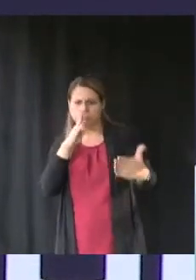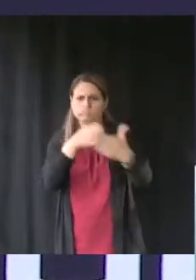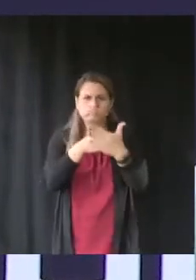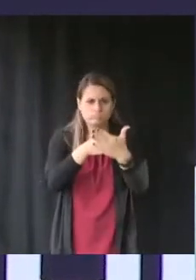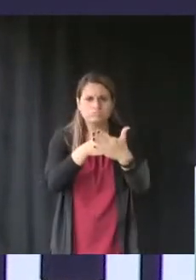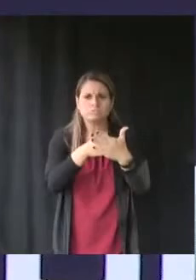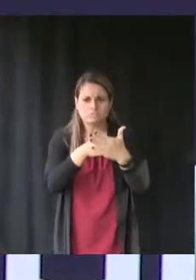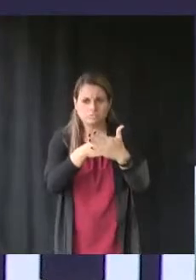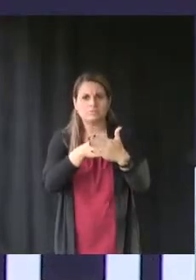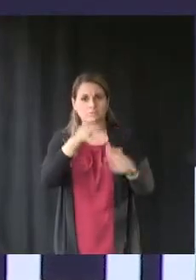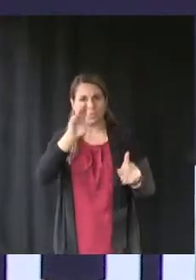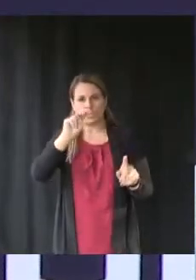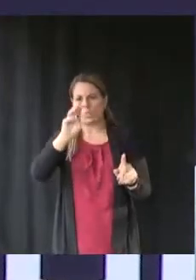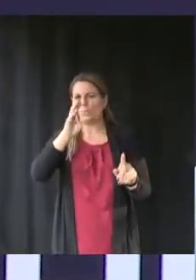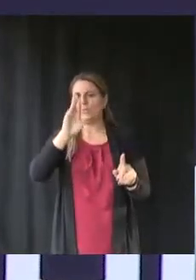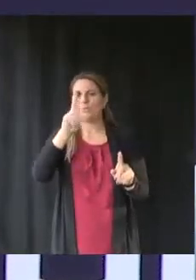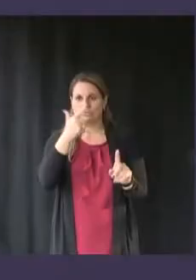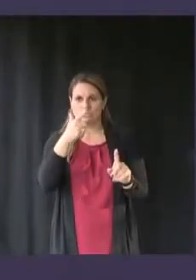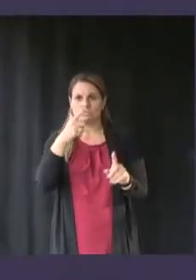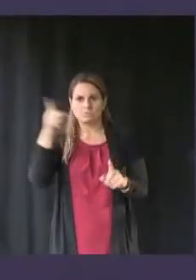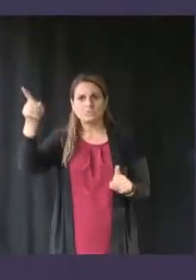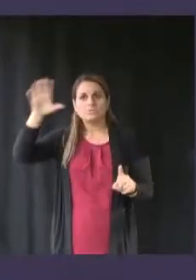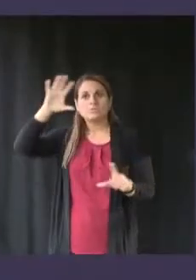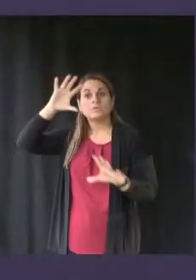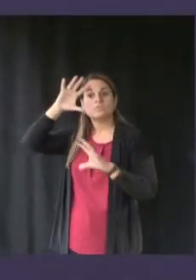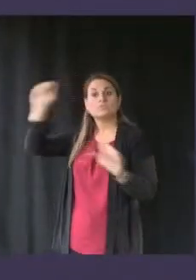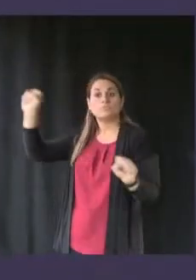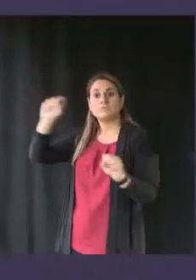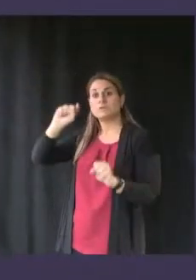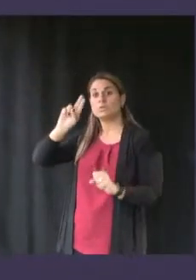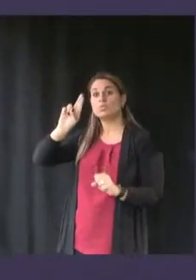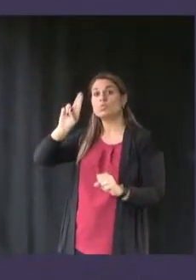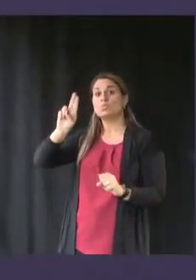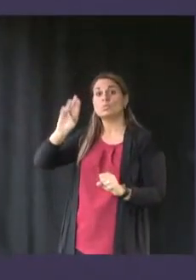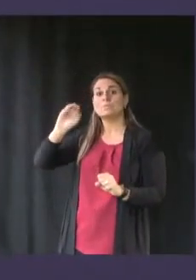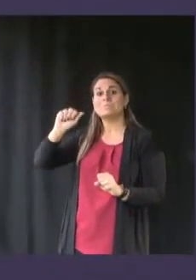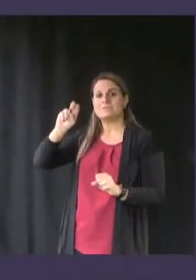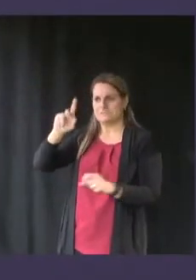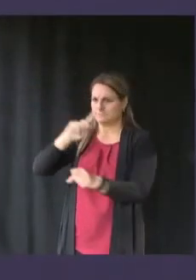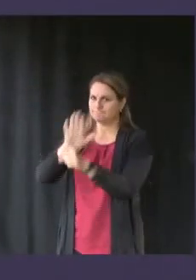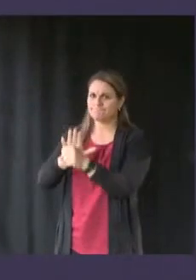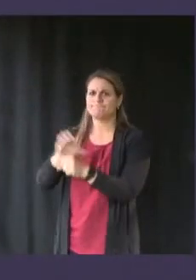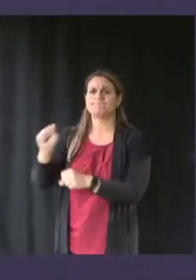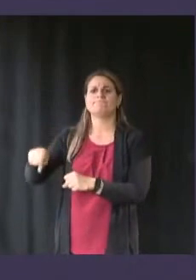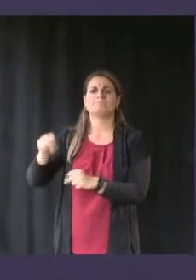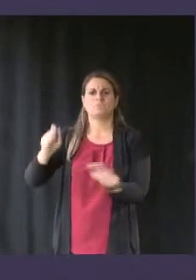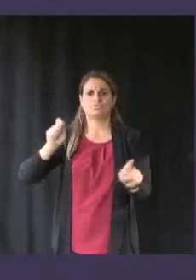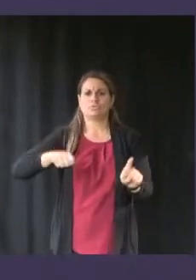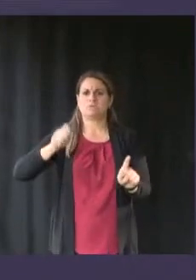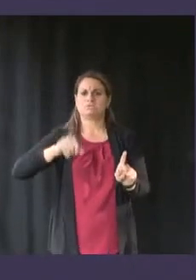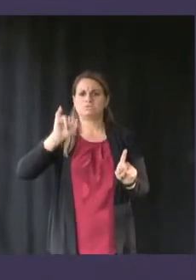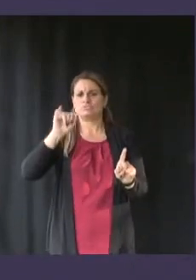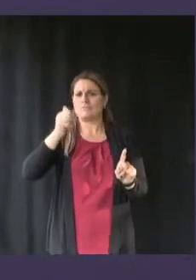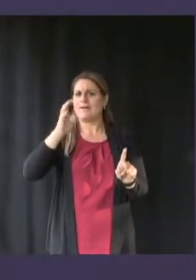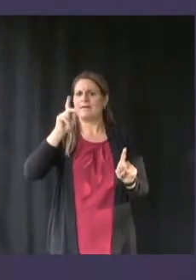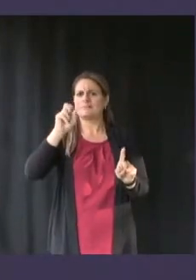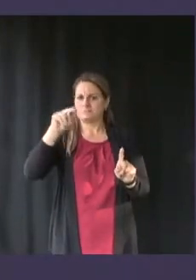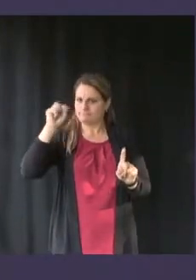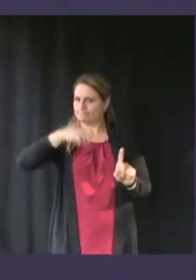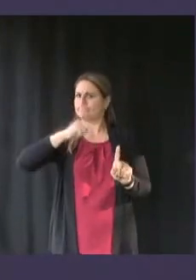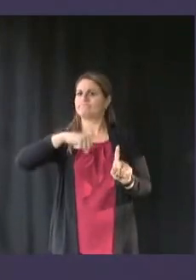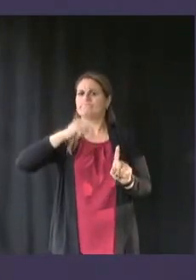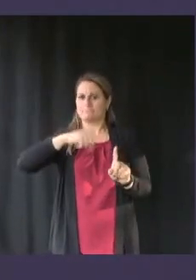shortly thereafter, of course, confirmed that choice. What FDR, Harry Truman, and Justice